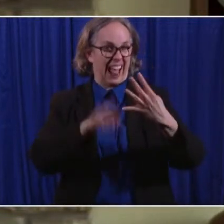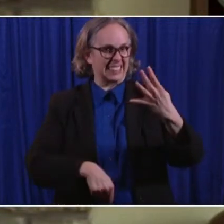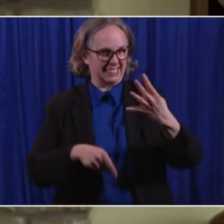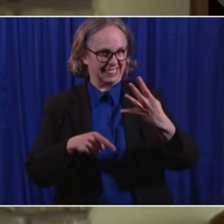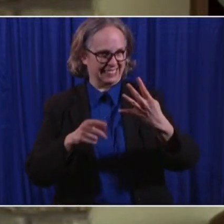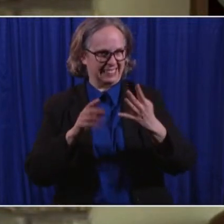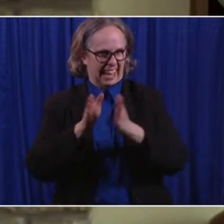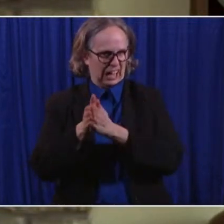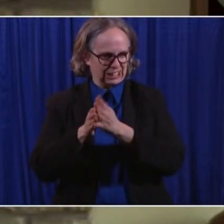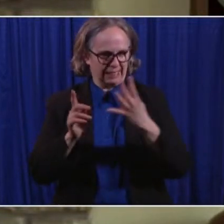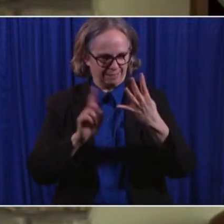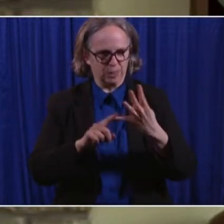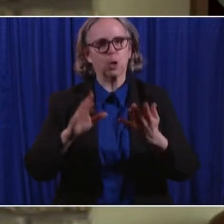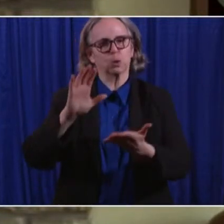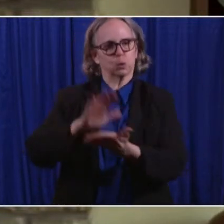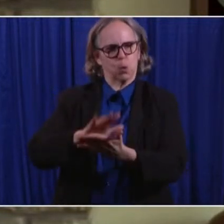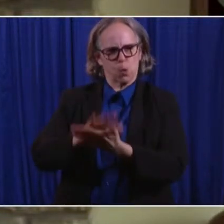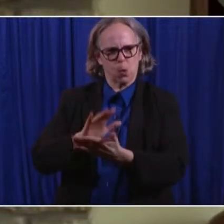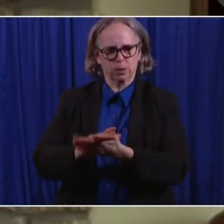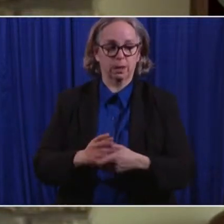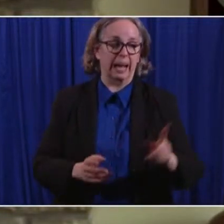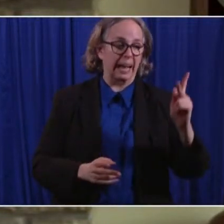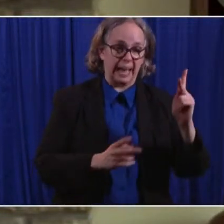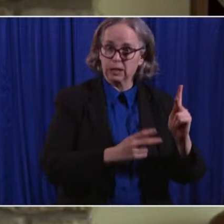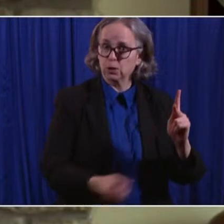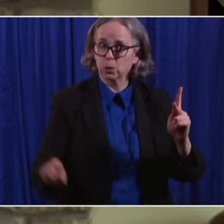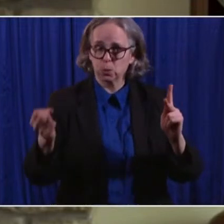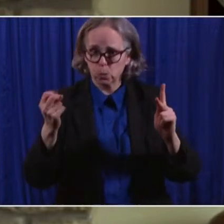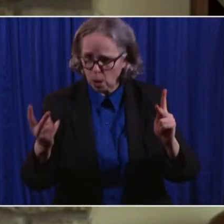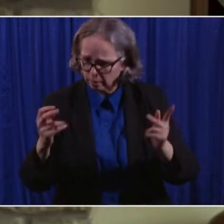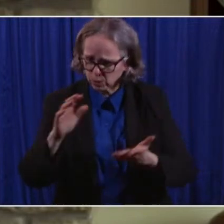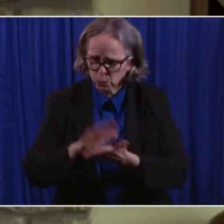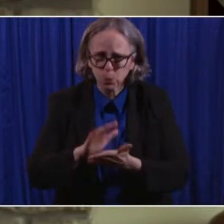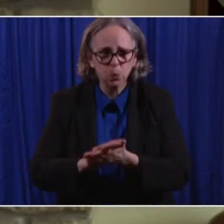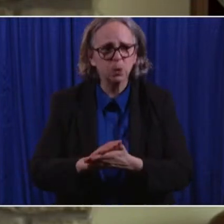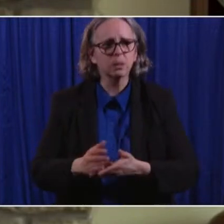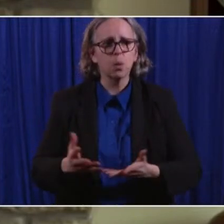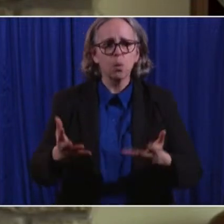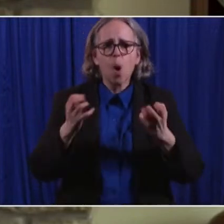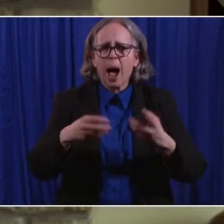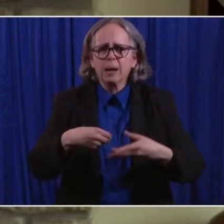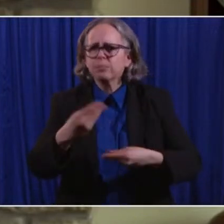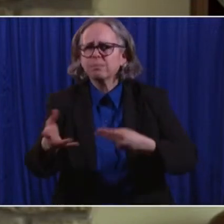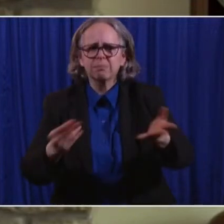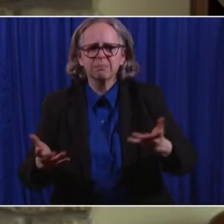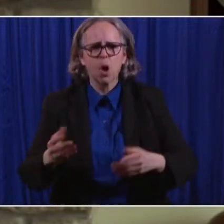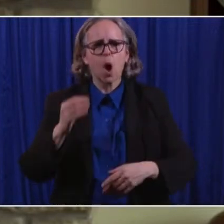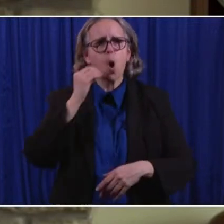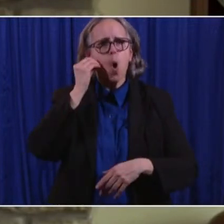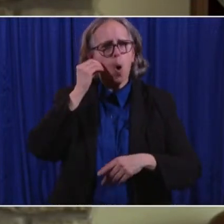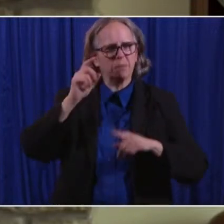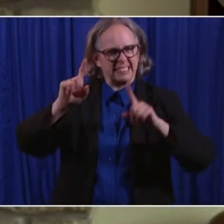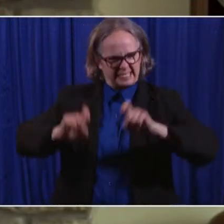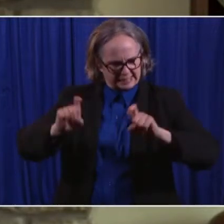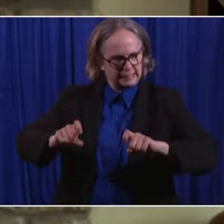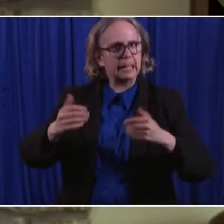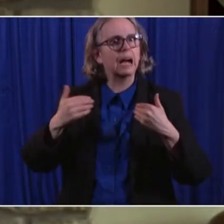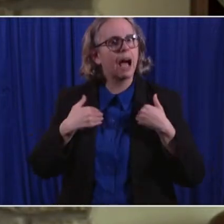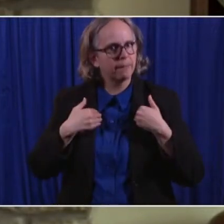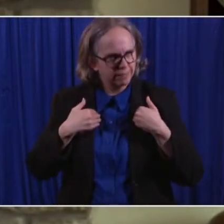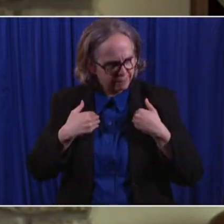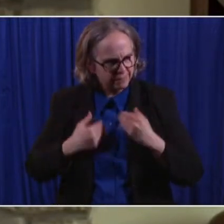K-12 schools as well. Throughout the pandemic, schools have had low transmission rates of the virus because of masks, social